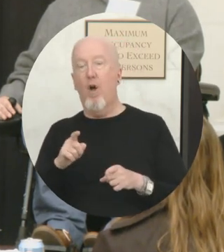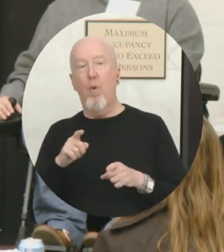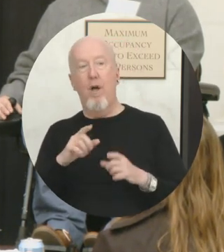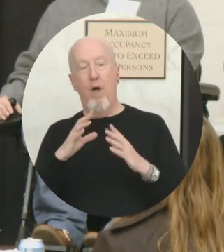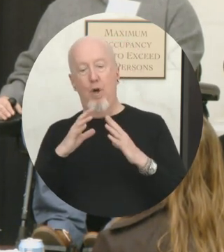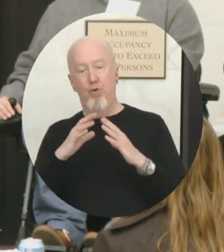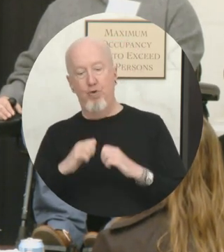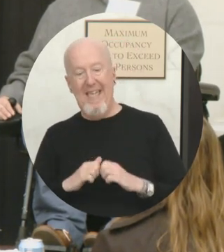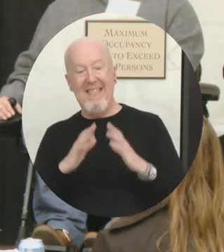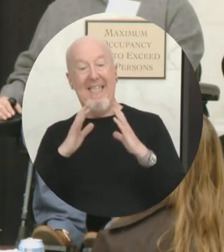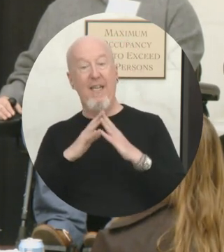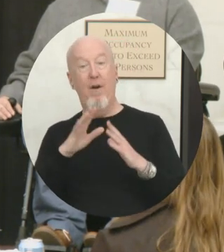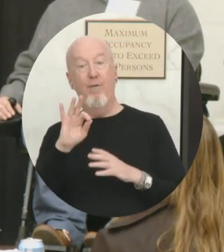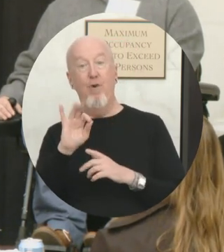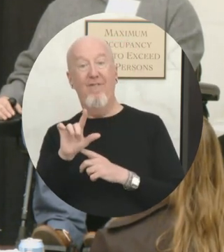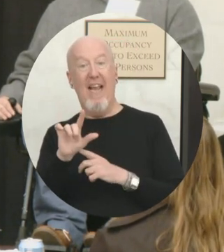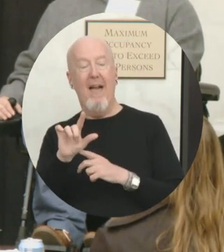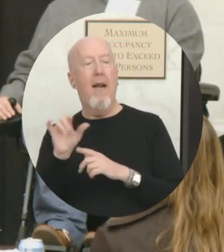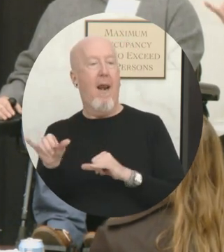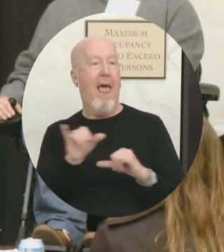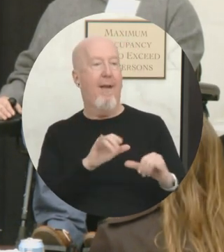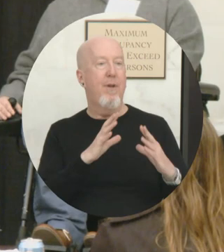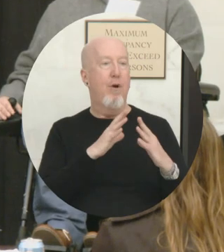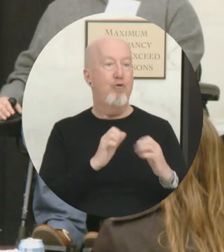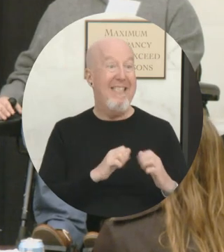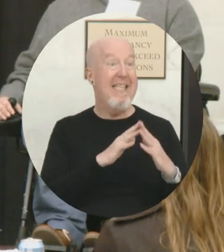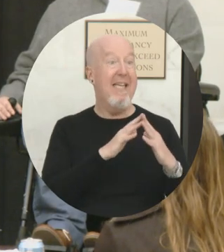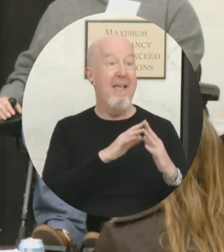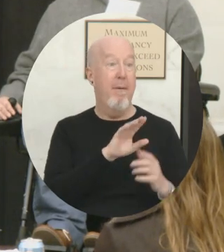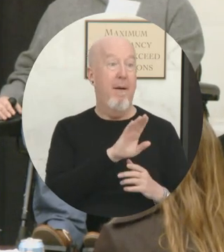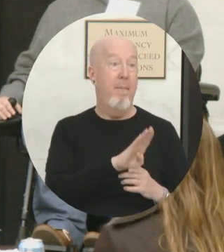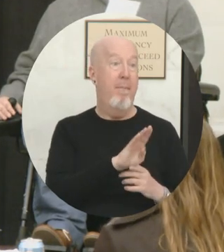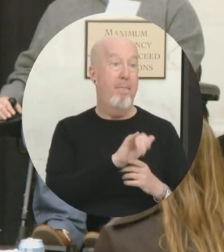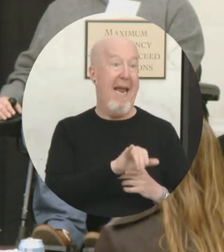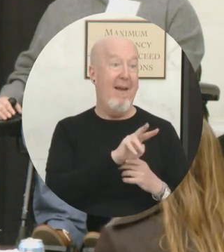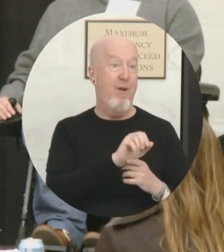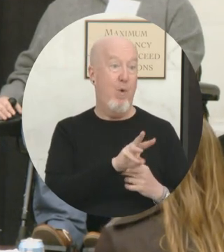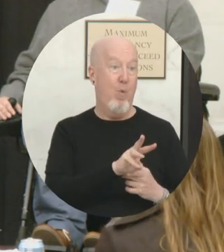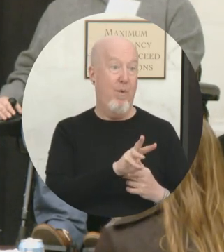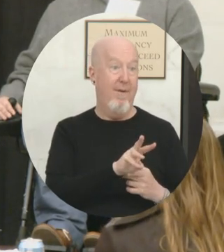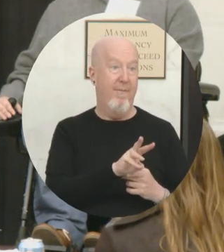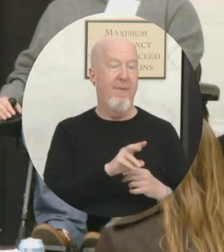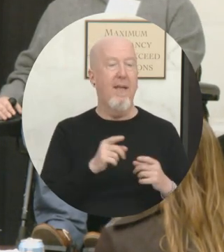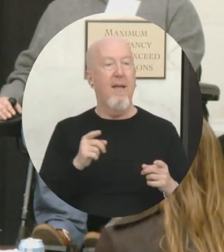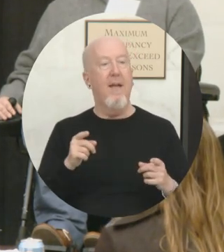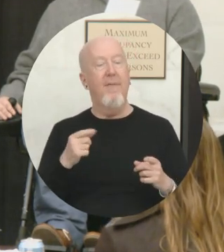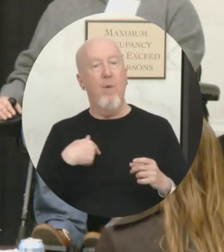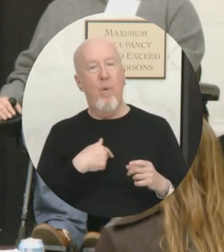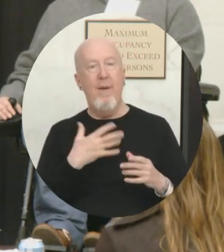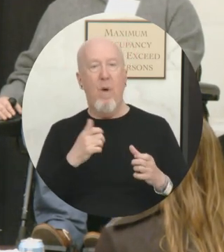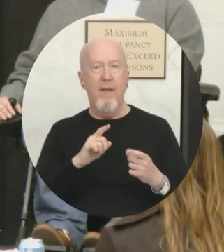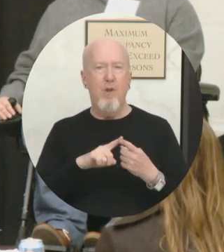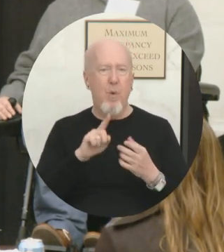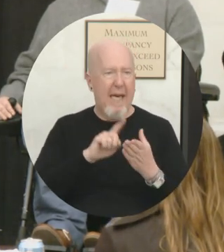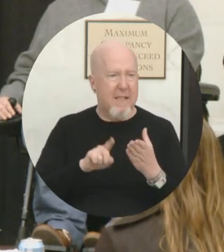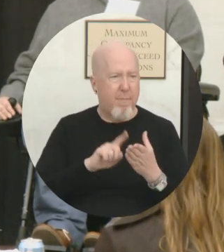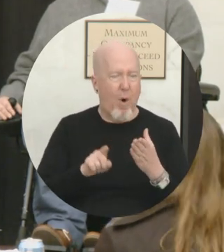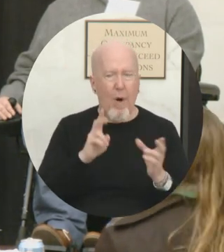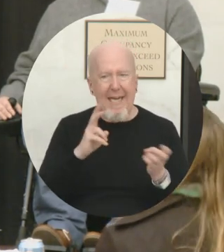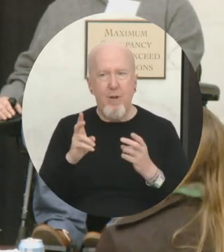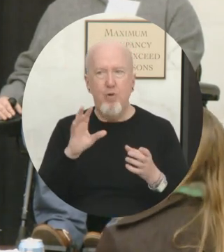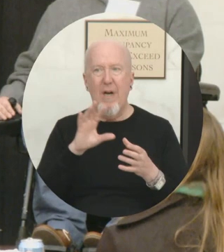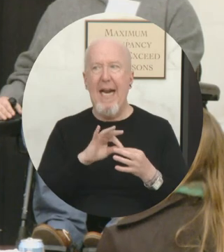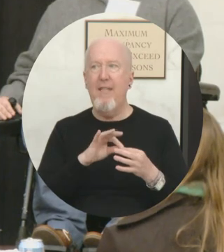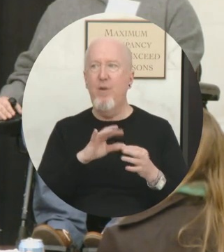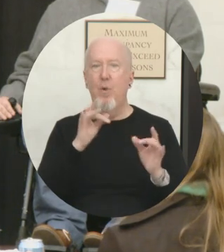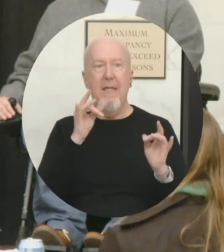Fruitvale, which is like Resilient Bayview. We look to explore issues around disasters